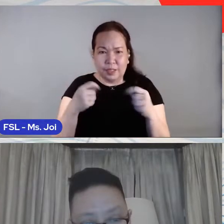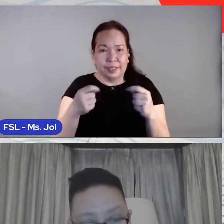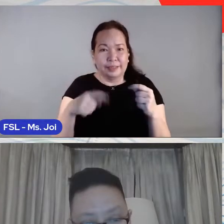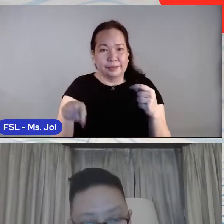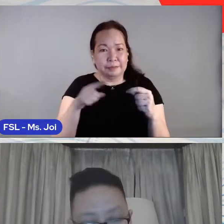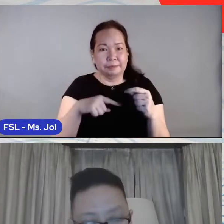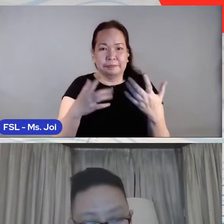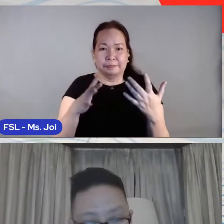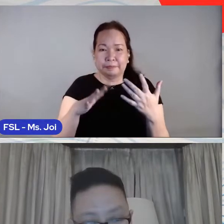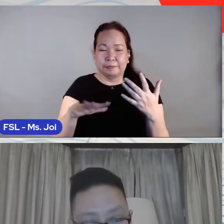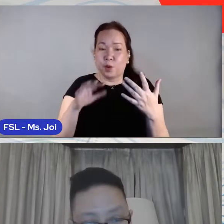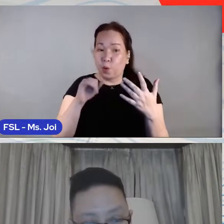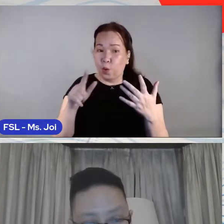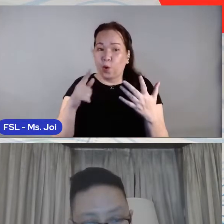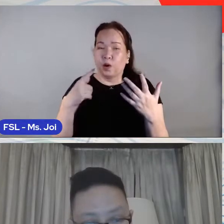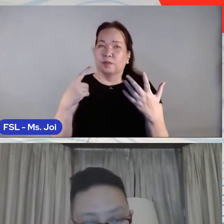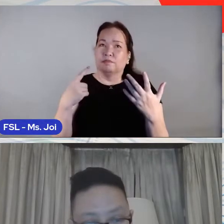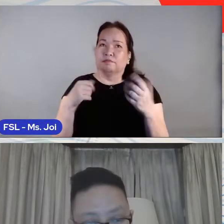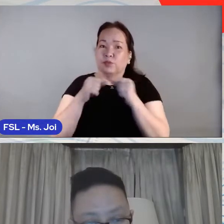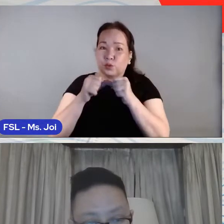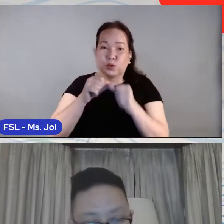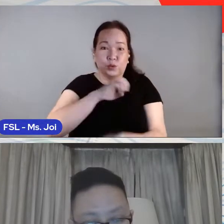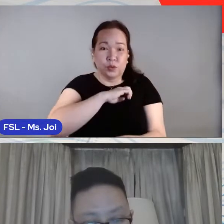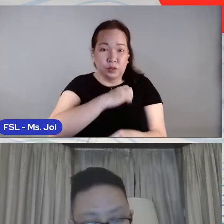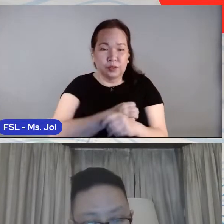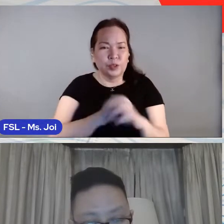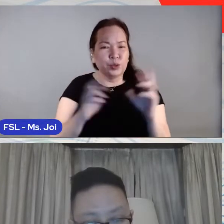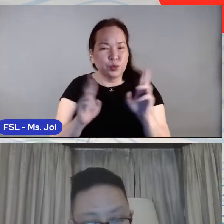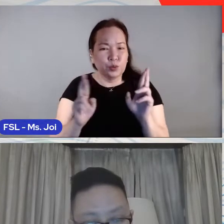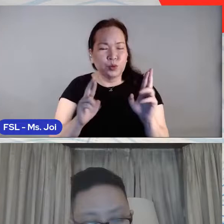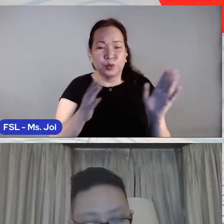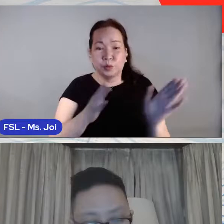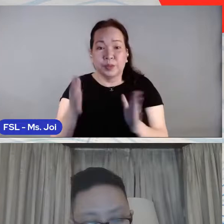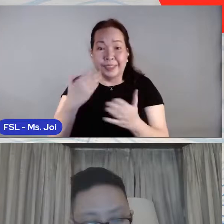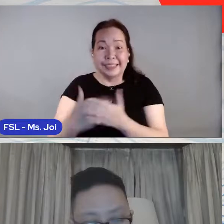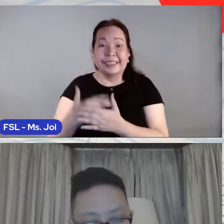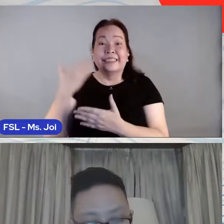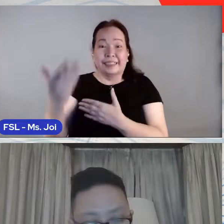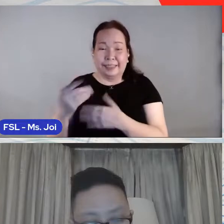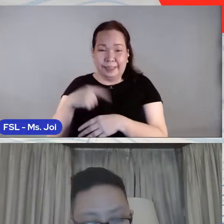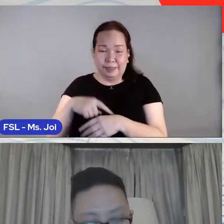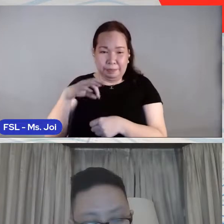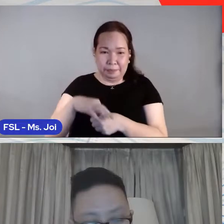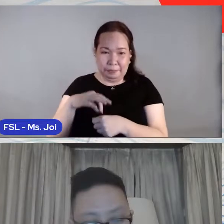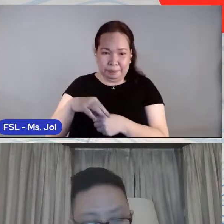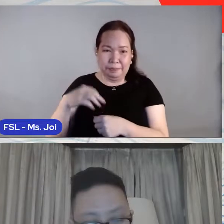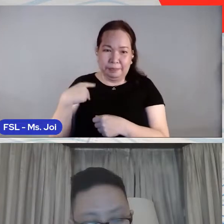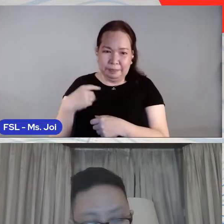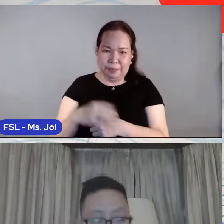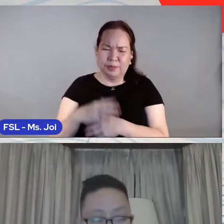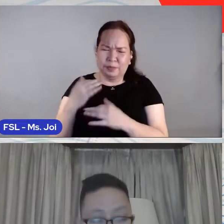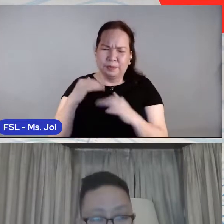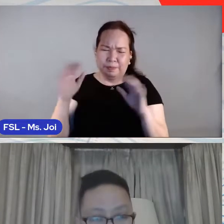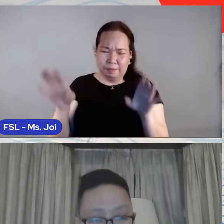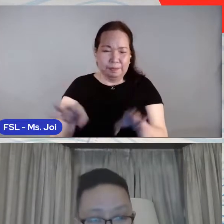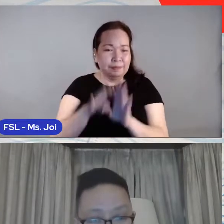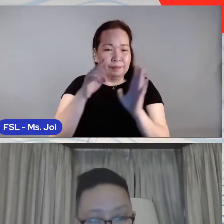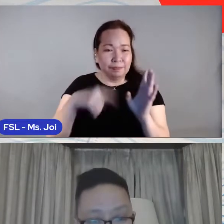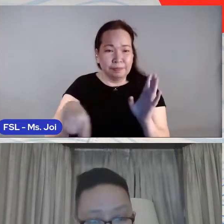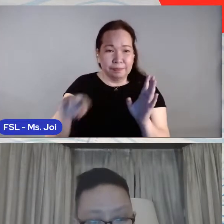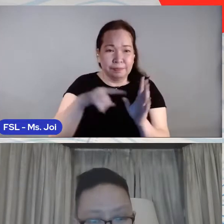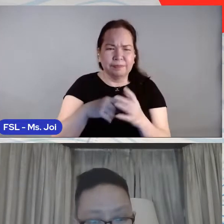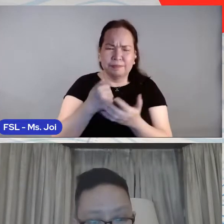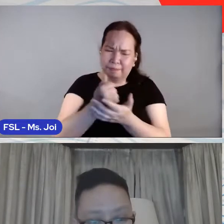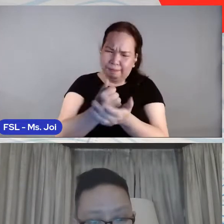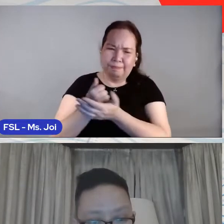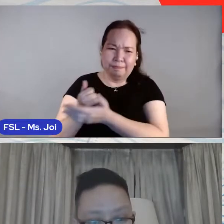that energy to start preparing for the next one. So, ayun. So, hopefully, sabay-sabay tayo and magtulong-tulungan